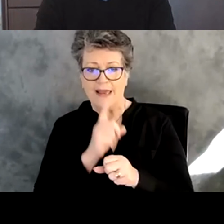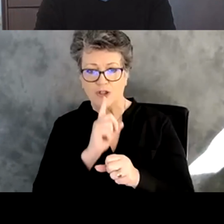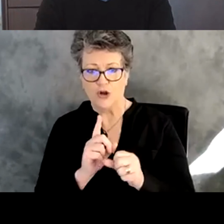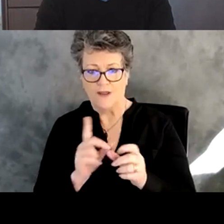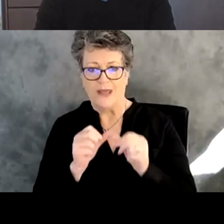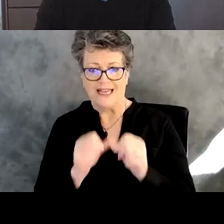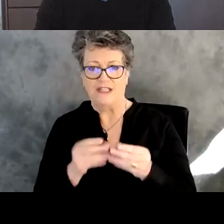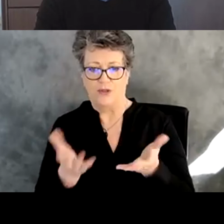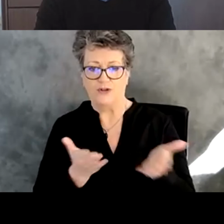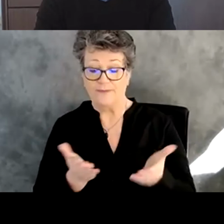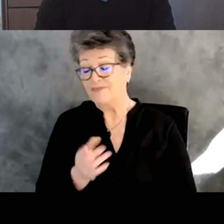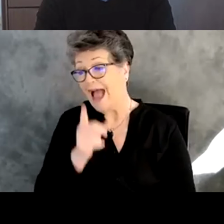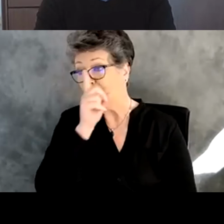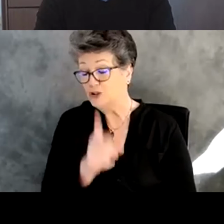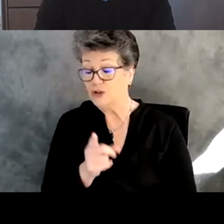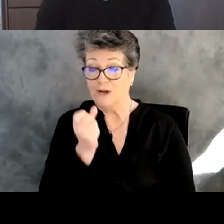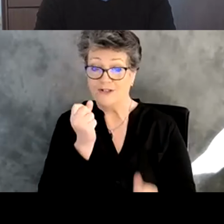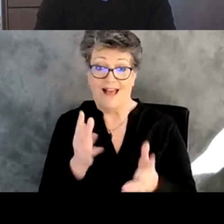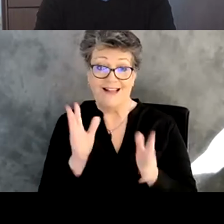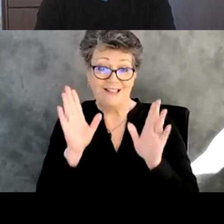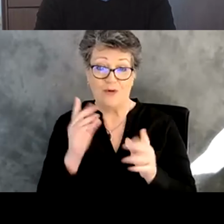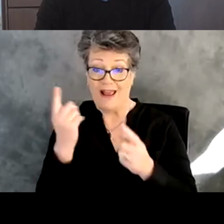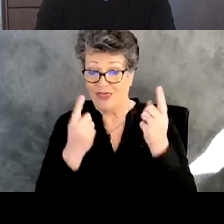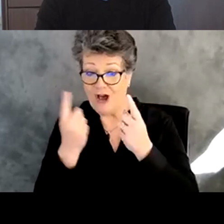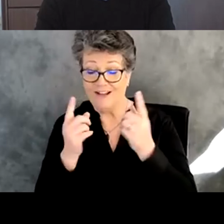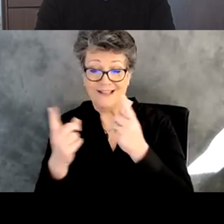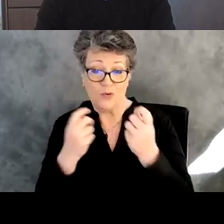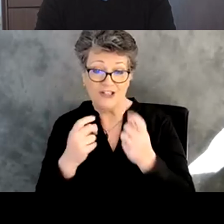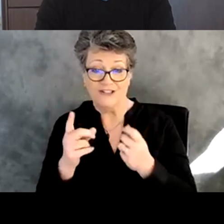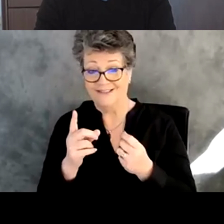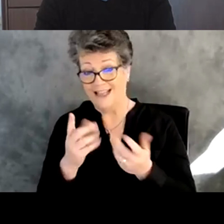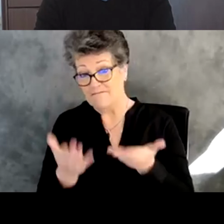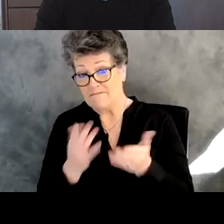stop there. I'm sure there's lots of great thoughts and questions that may come up.